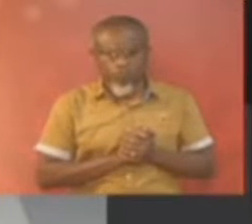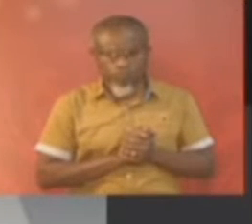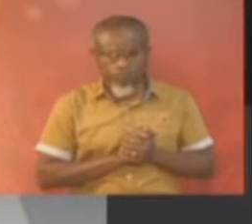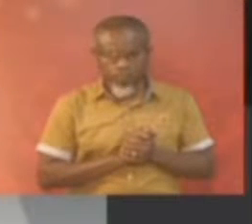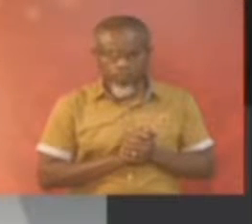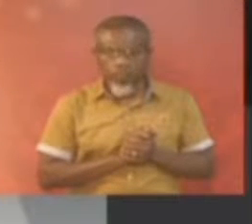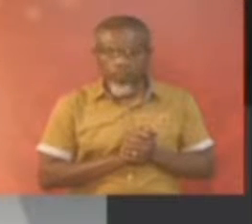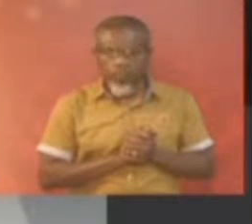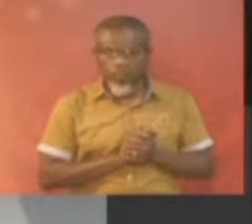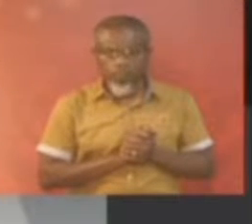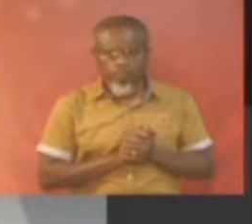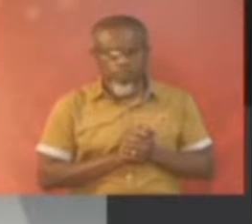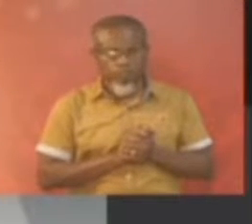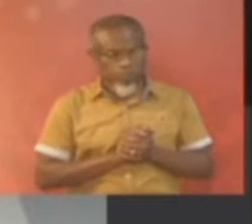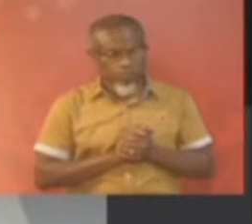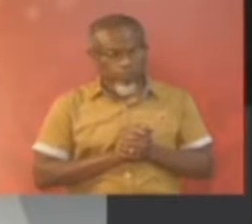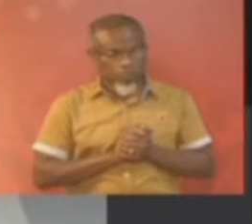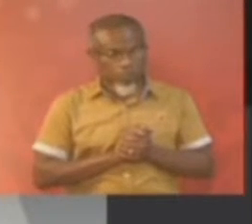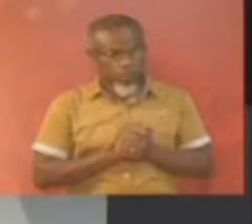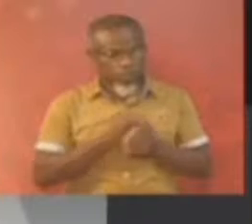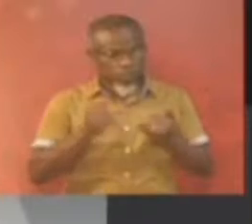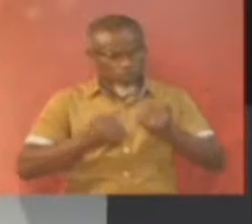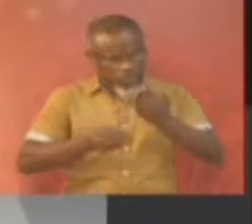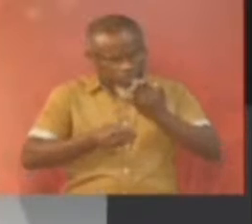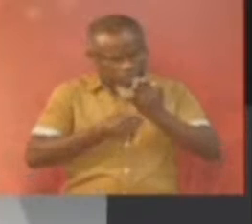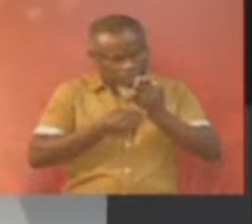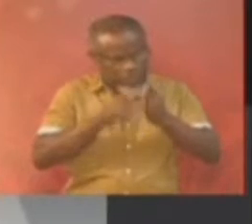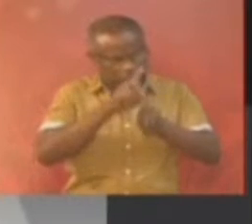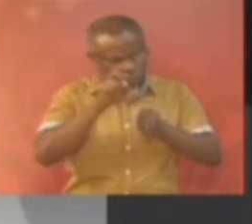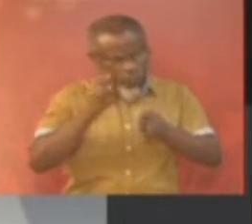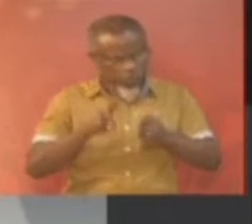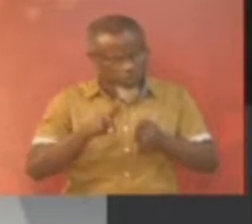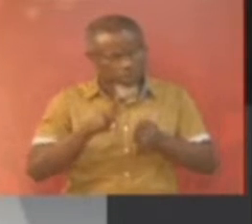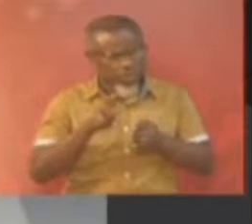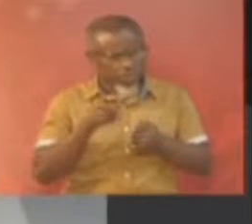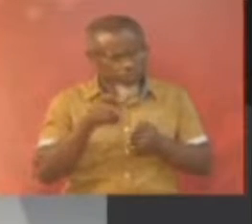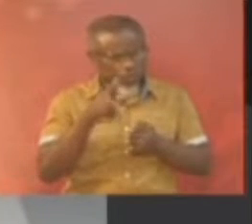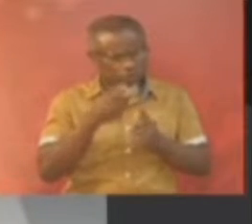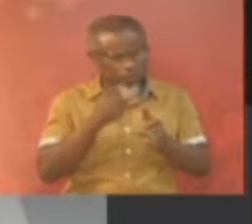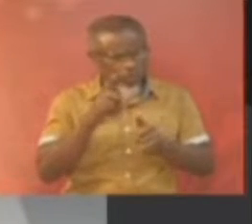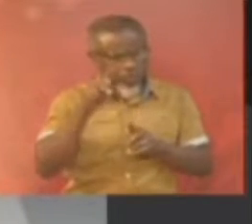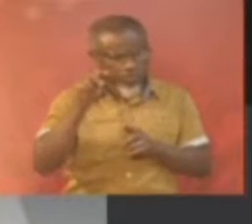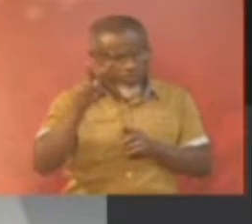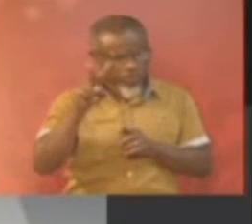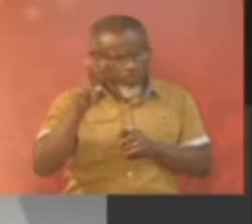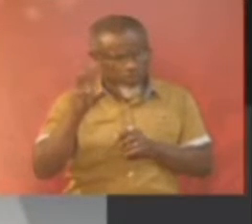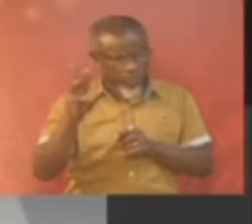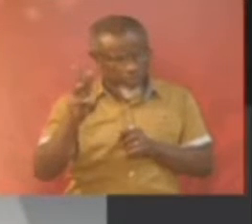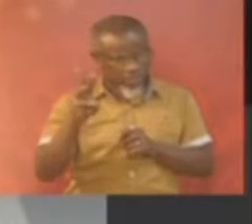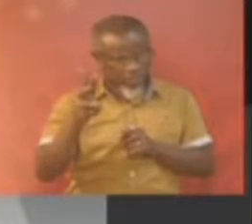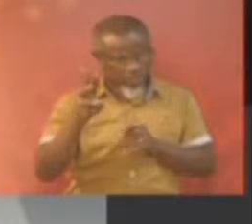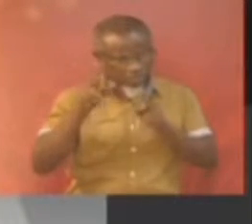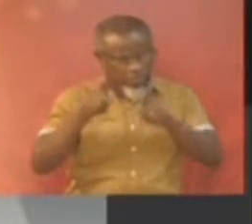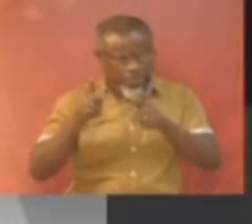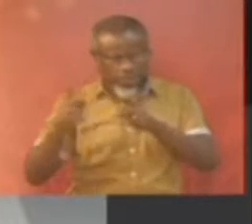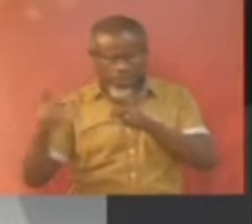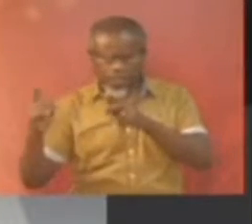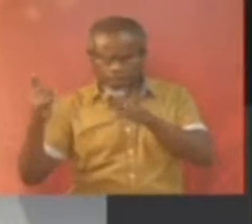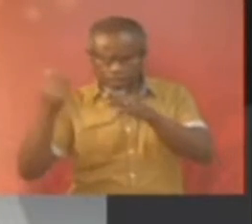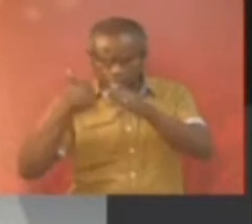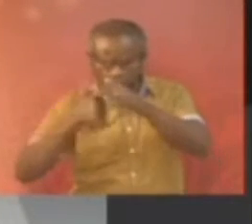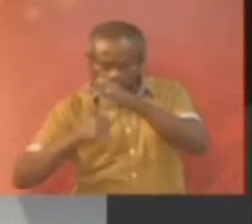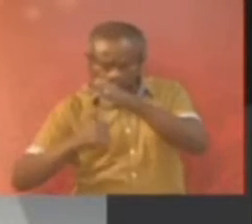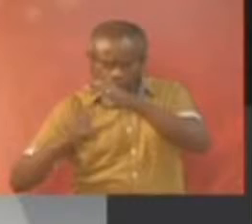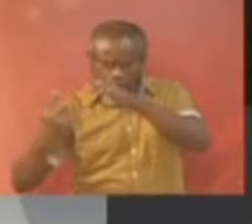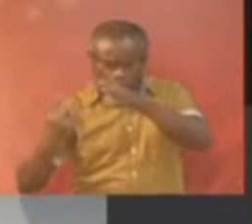piggyback off of what Urvashi raised there, that issue of the illegal immigrants coming into the country. Are you concerned, and maybe Dr. Hines as well could